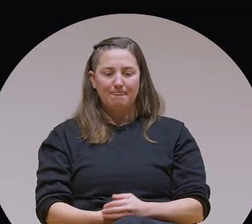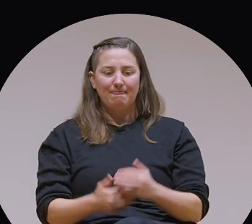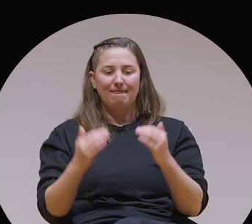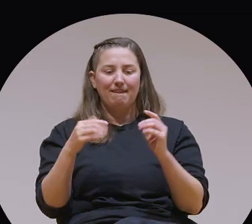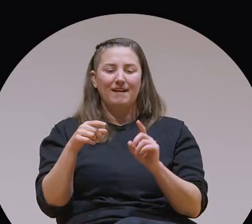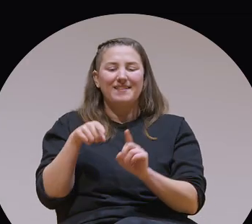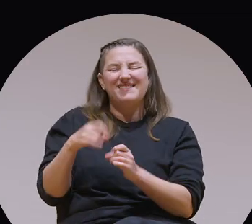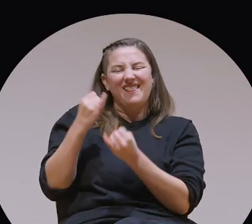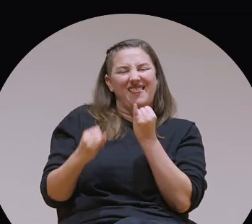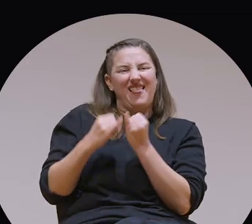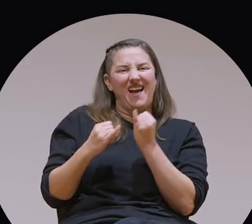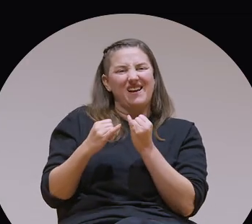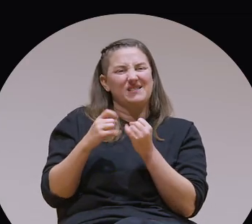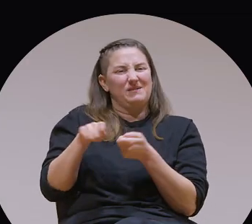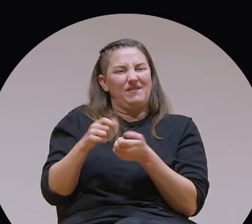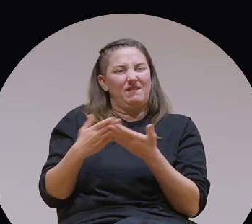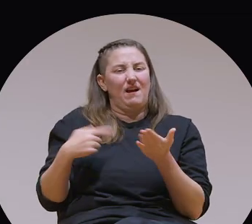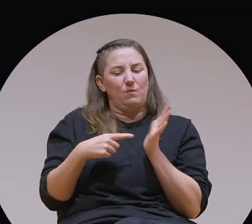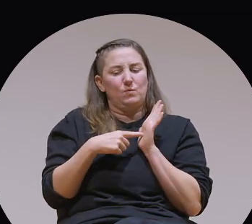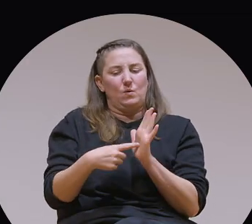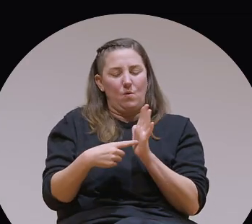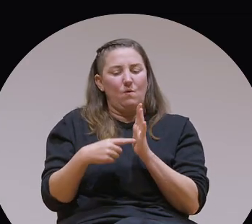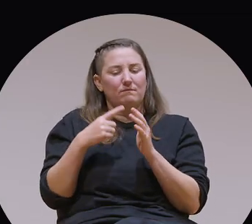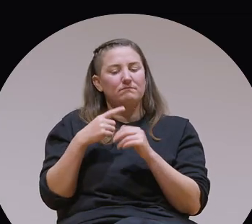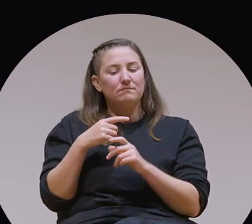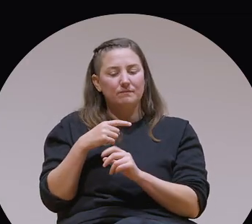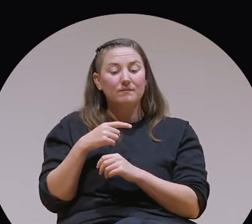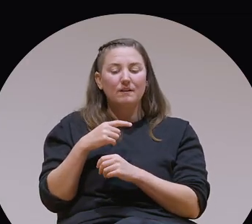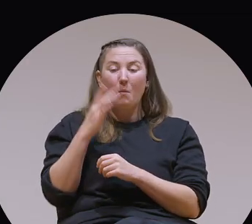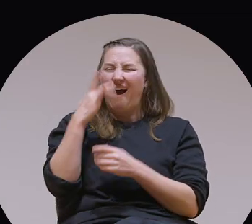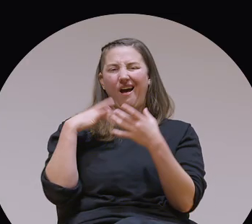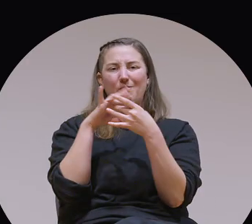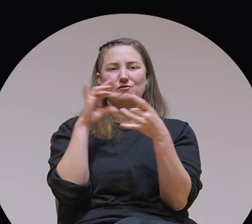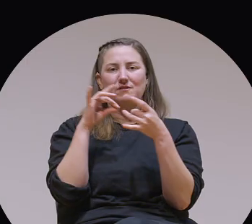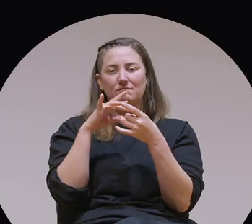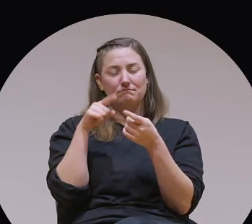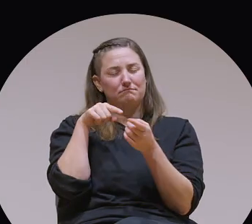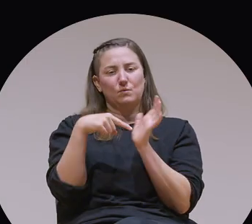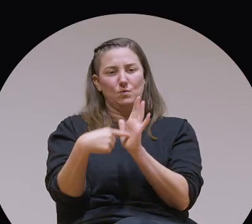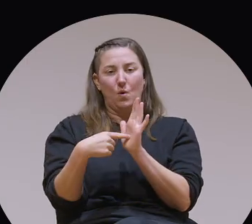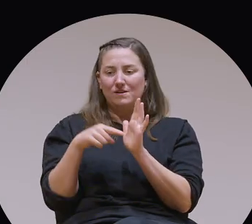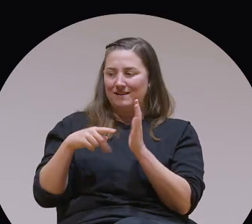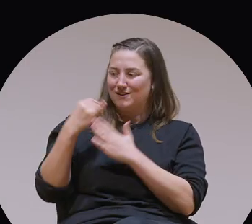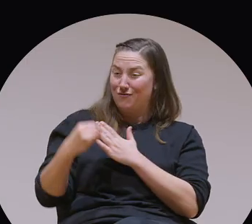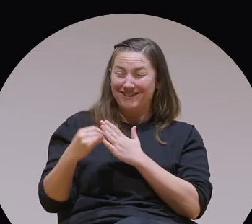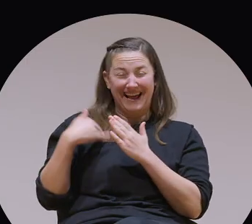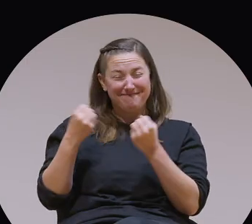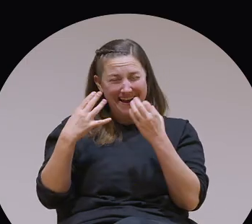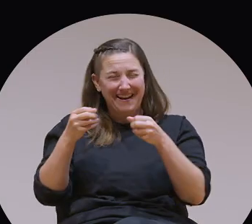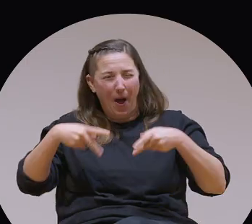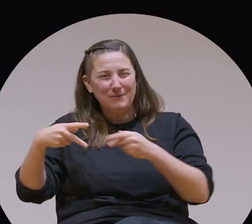This is the last restitution I'm going to mention. I'm only mentioning it because it really shows where this project can go.